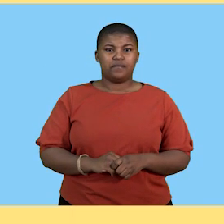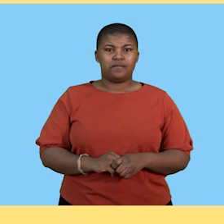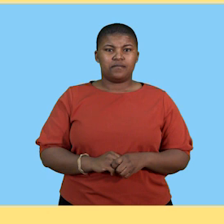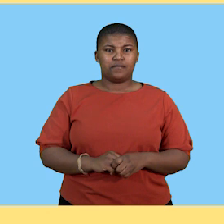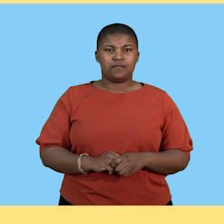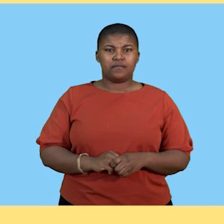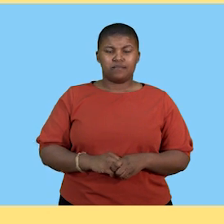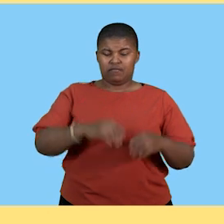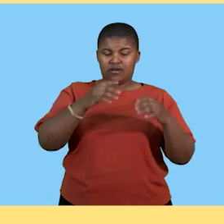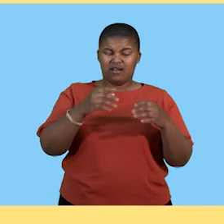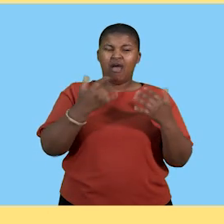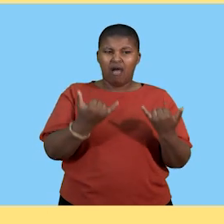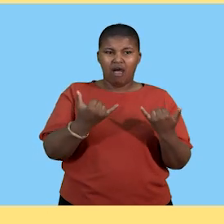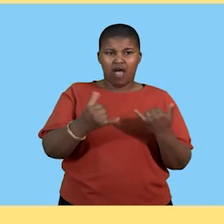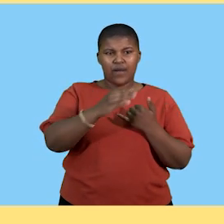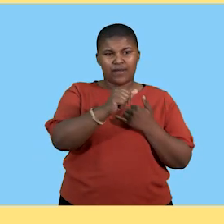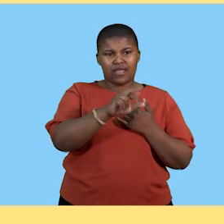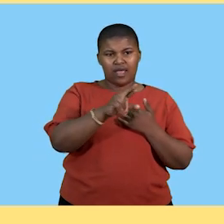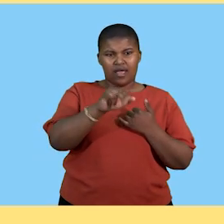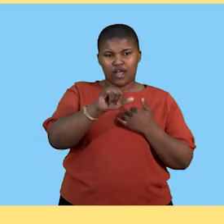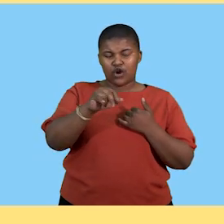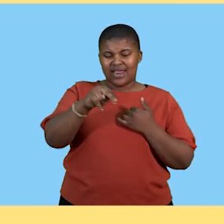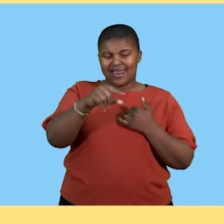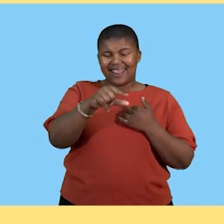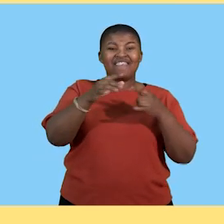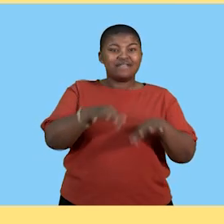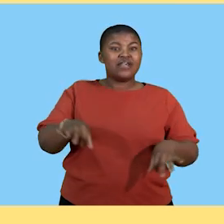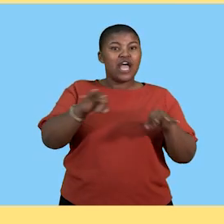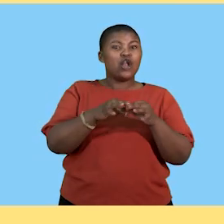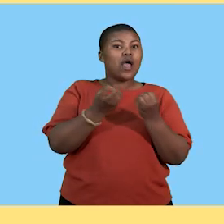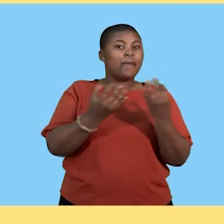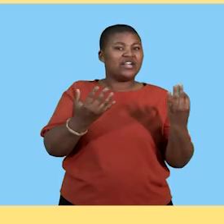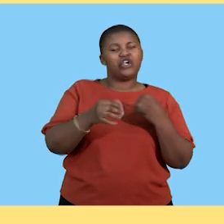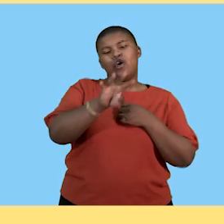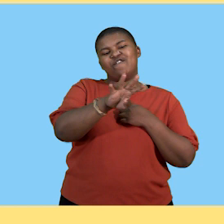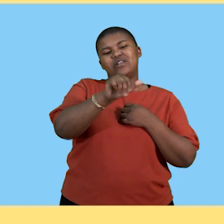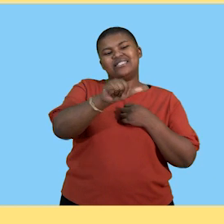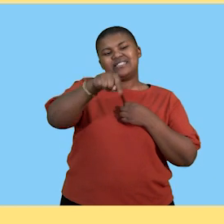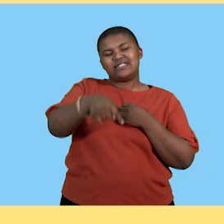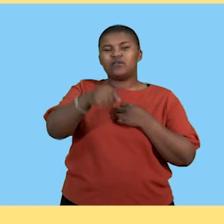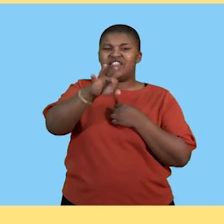3,200. Therefore, I get carrying value. And my carrying value therefore becomes